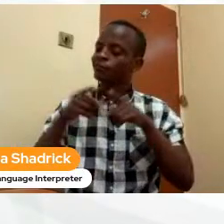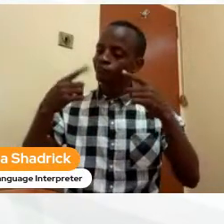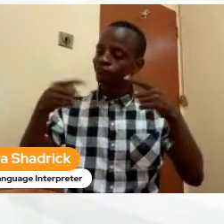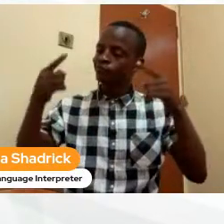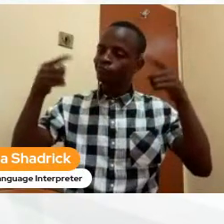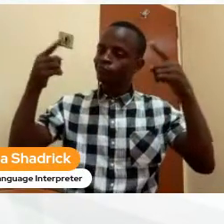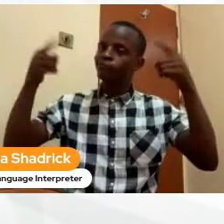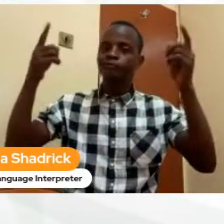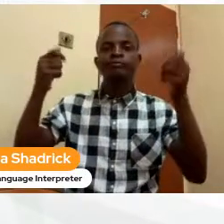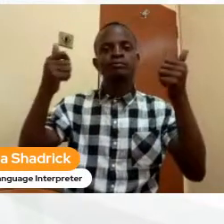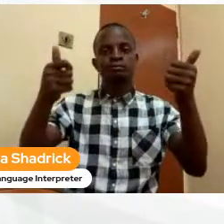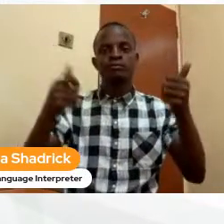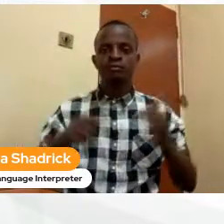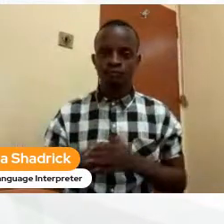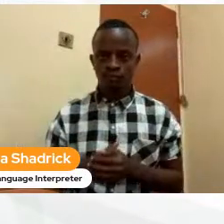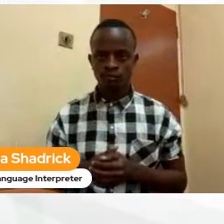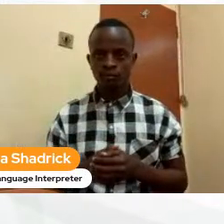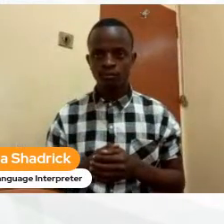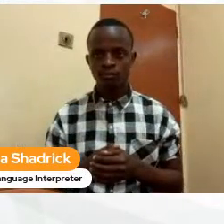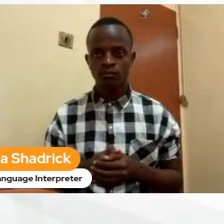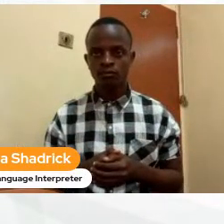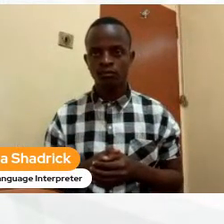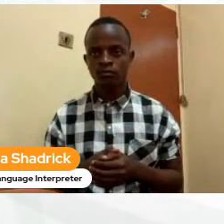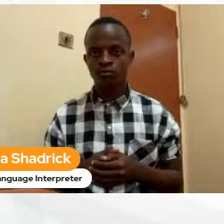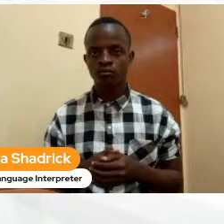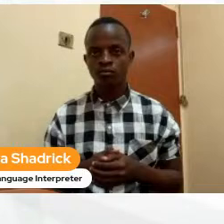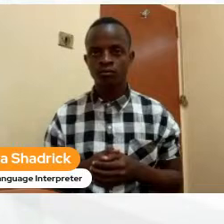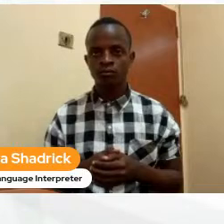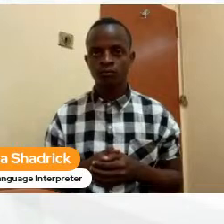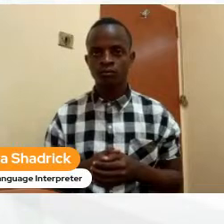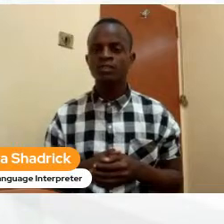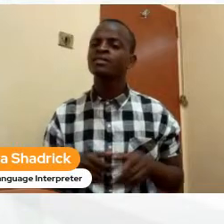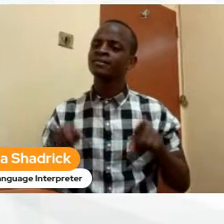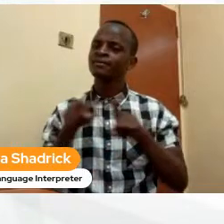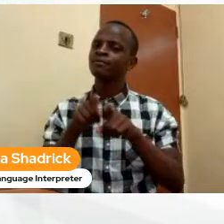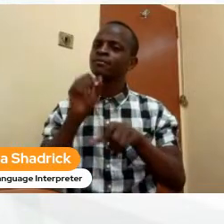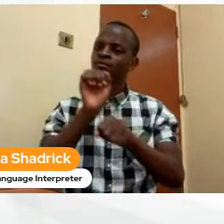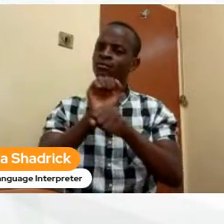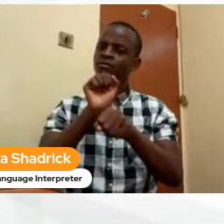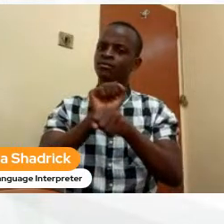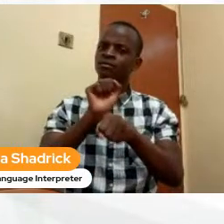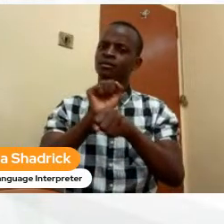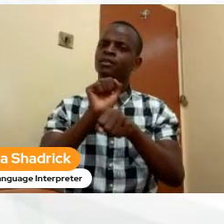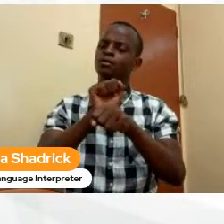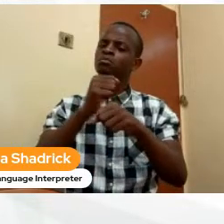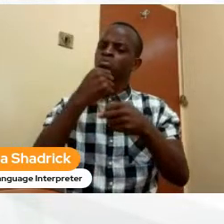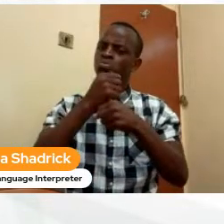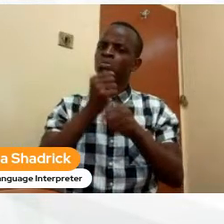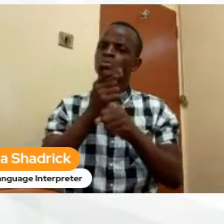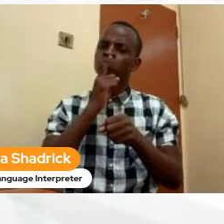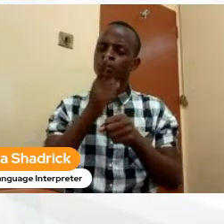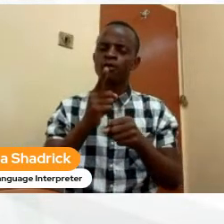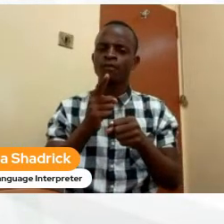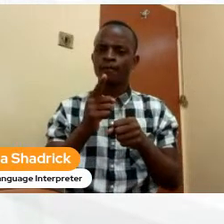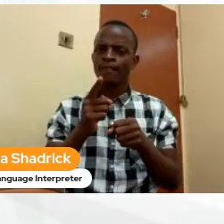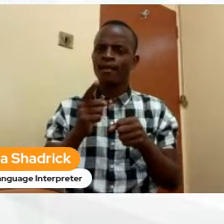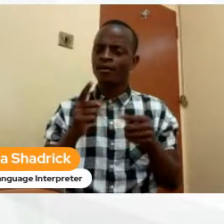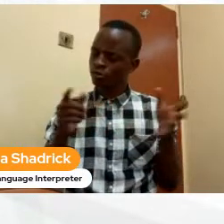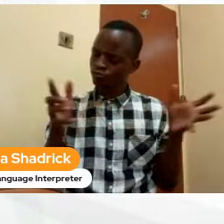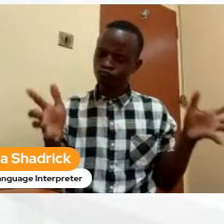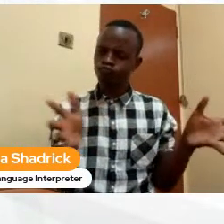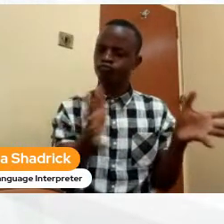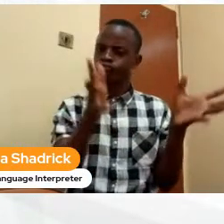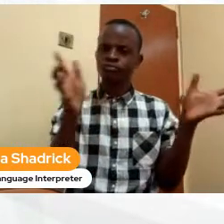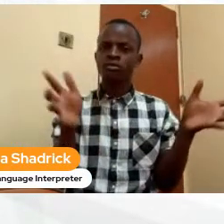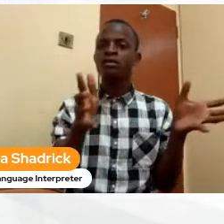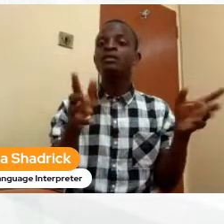sure that you save that particular life, you provide that service with passion. So for us, it's motivation, but